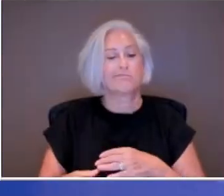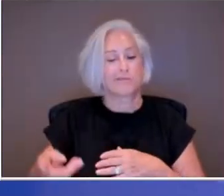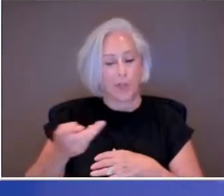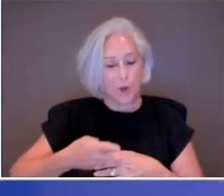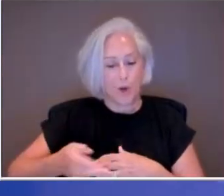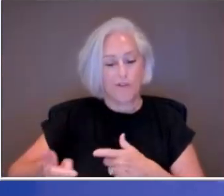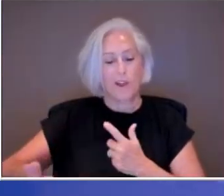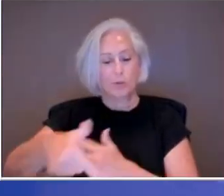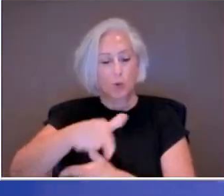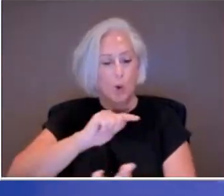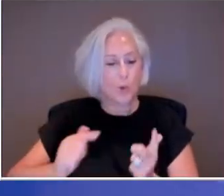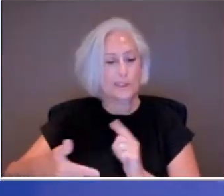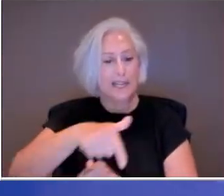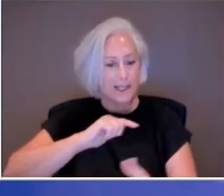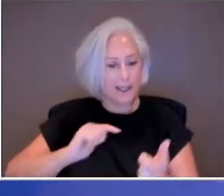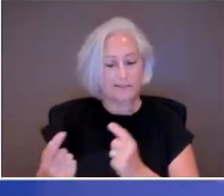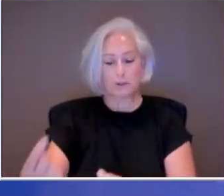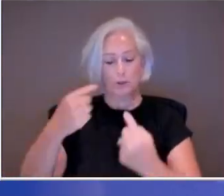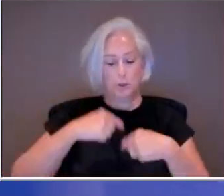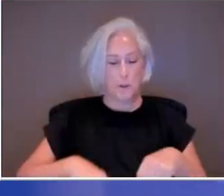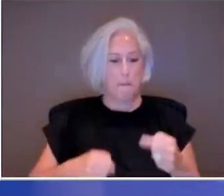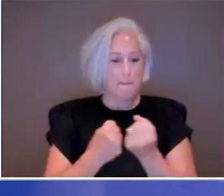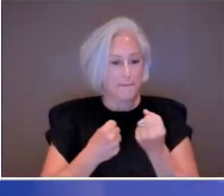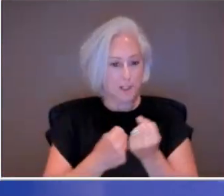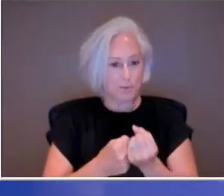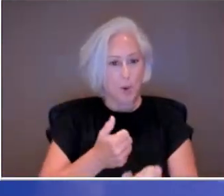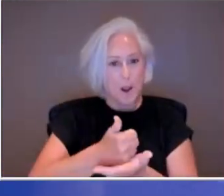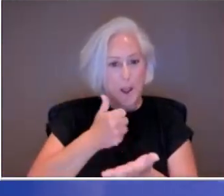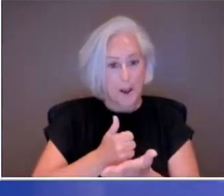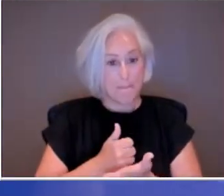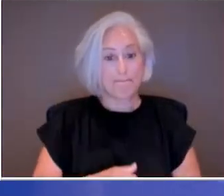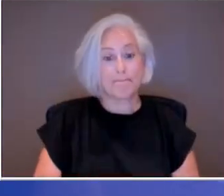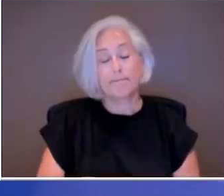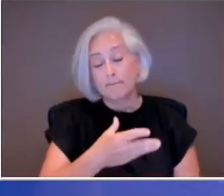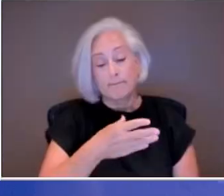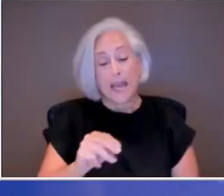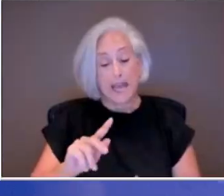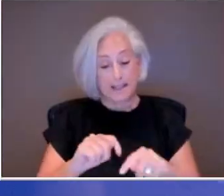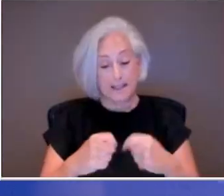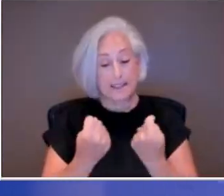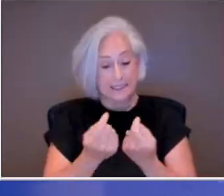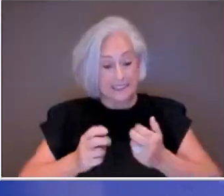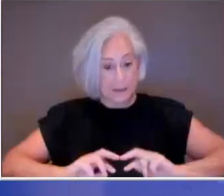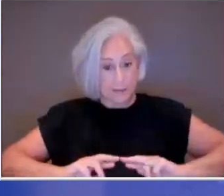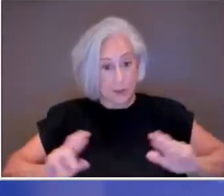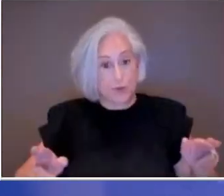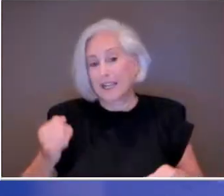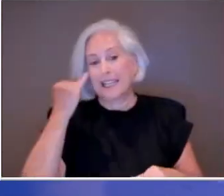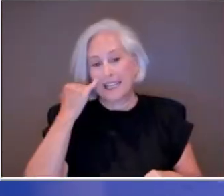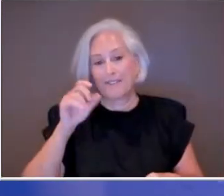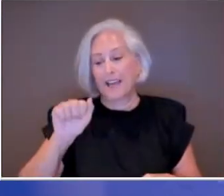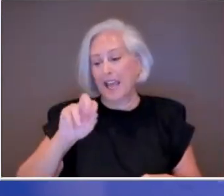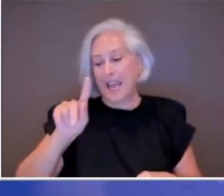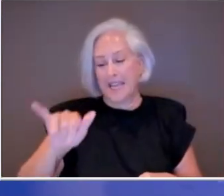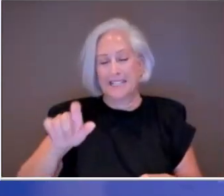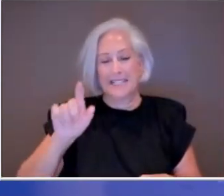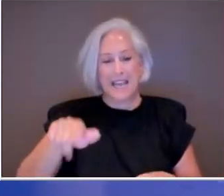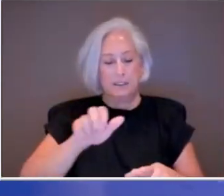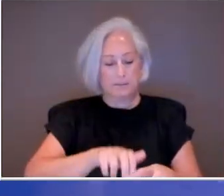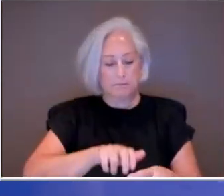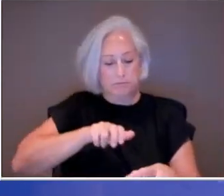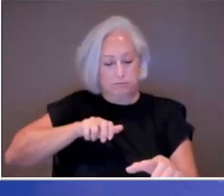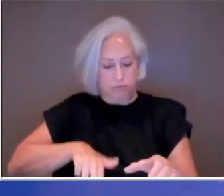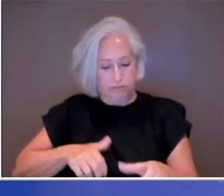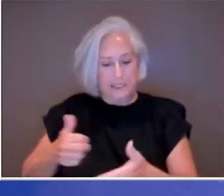was also ready at any point if Andy, had to bow out, they were ready knew. for that.